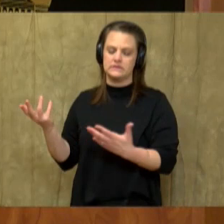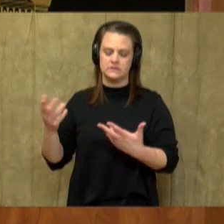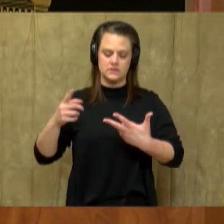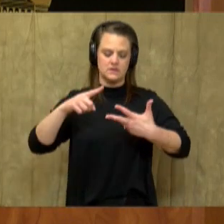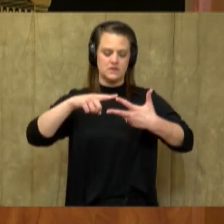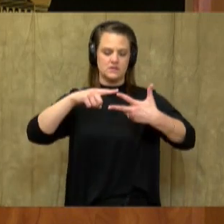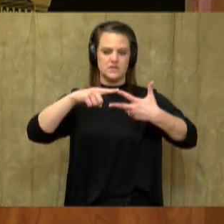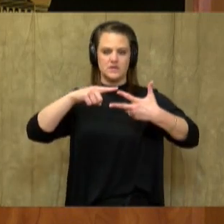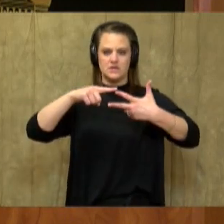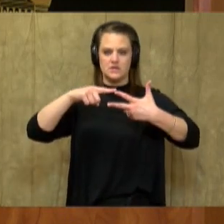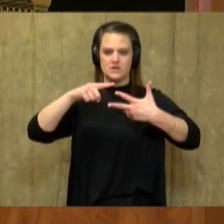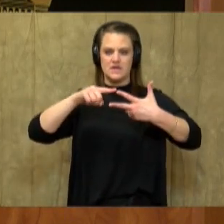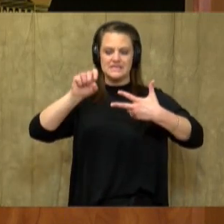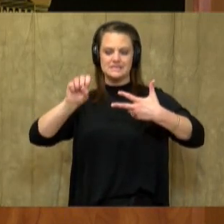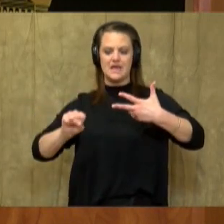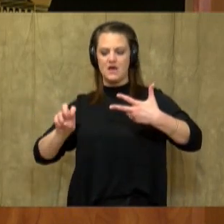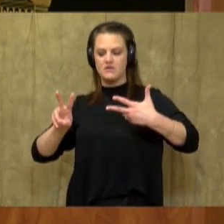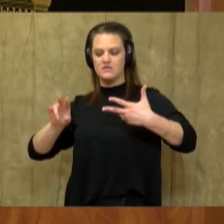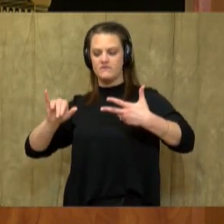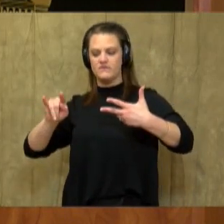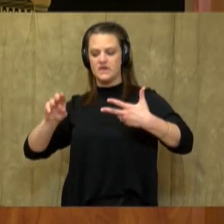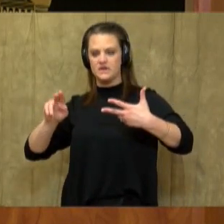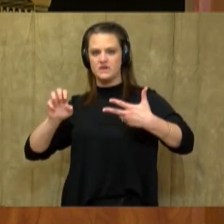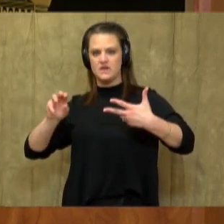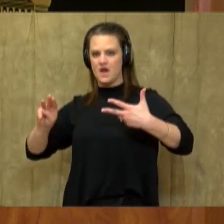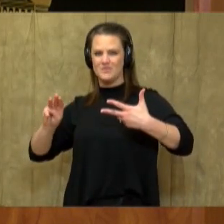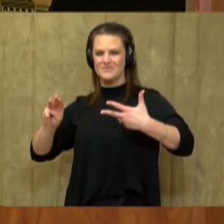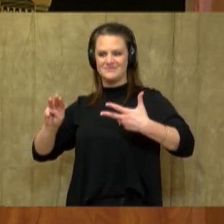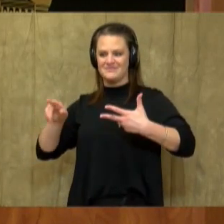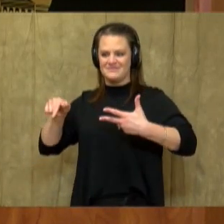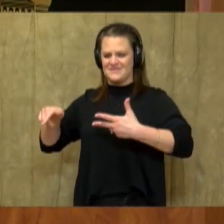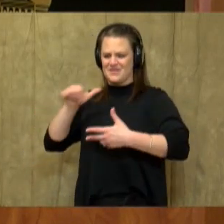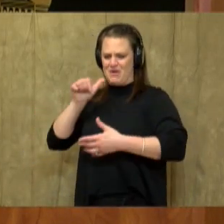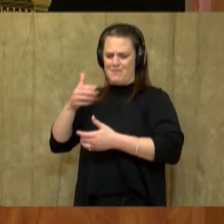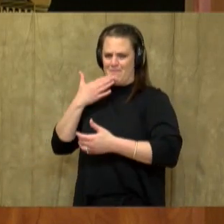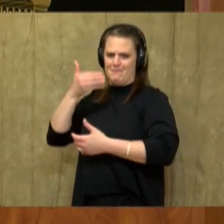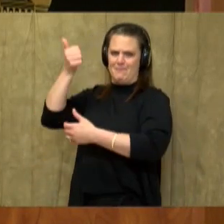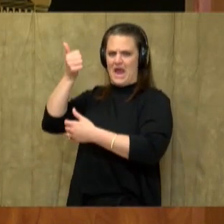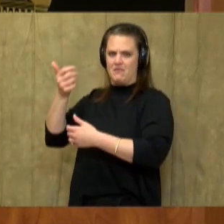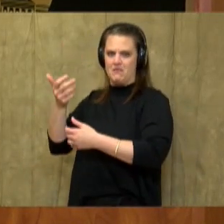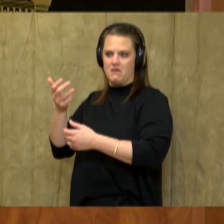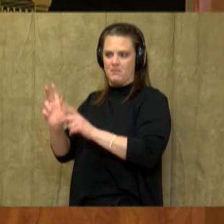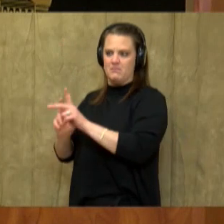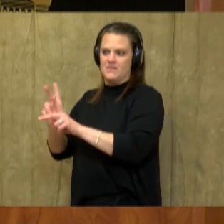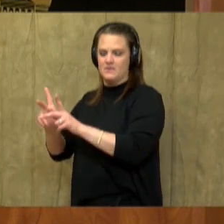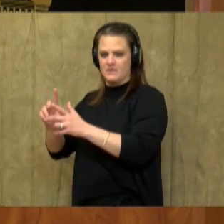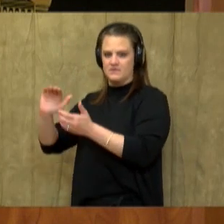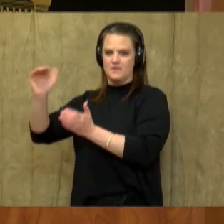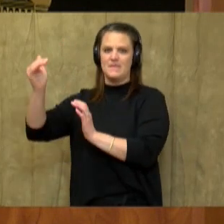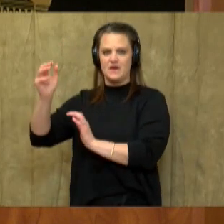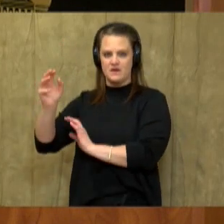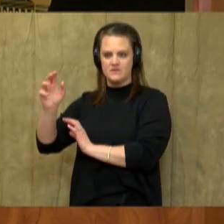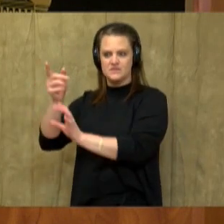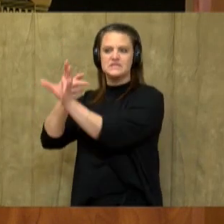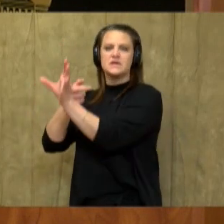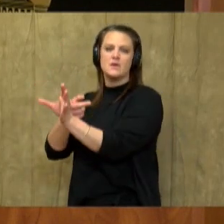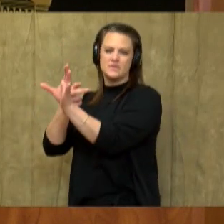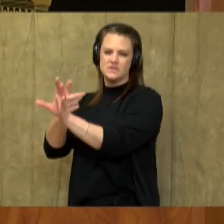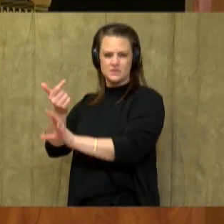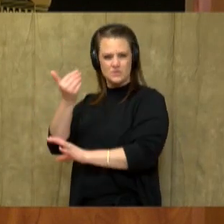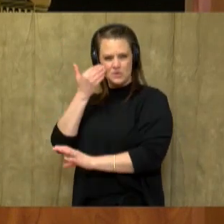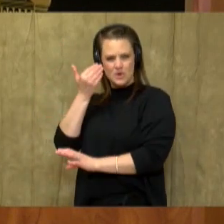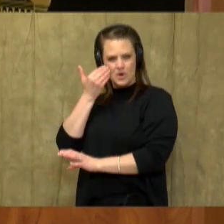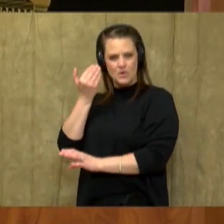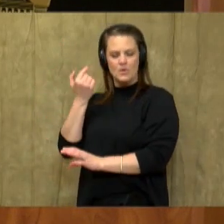they would say that South Vietnam was no better than the Communist North. And we did see some oppression through No Dien Diem's government